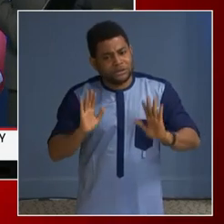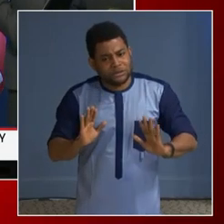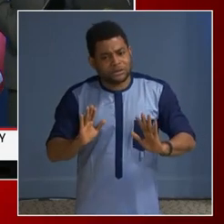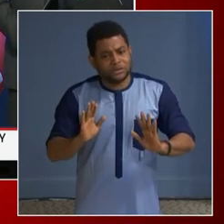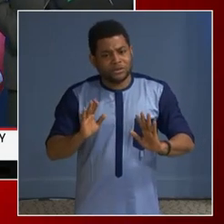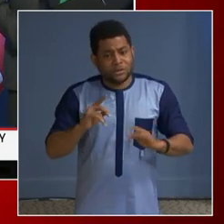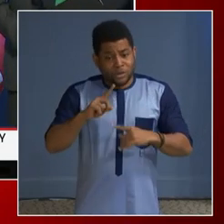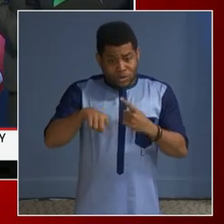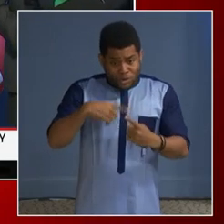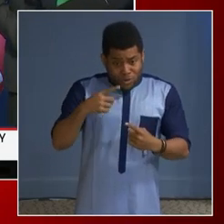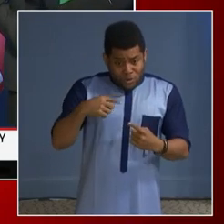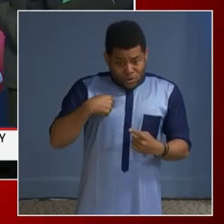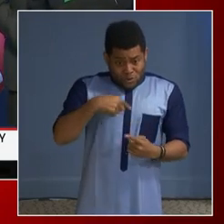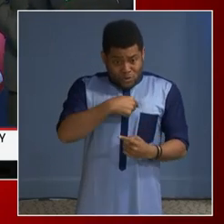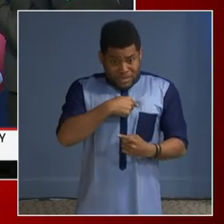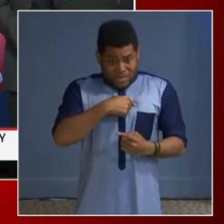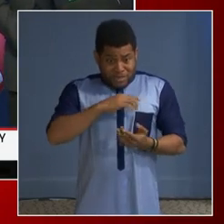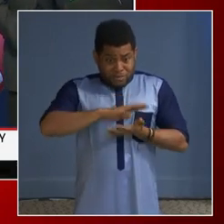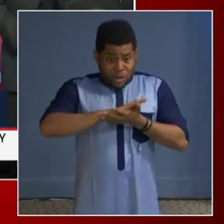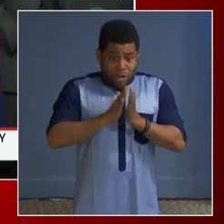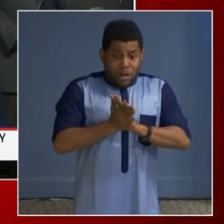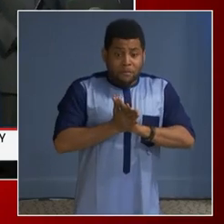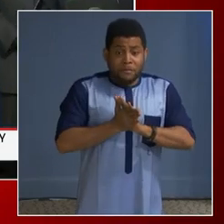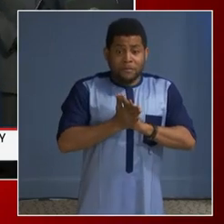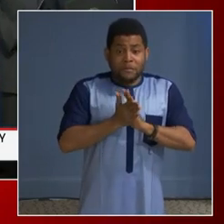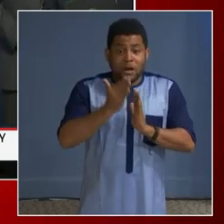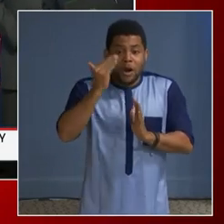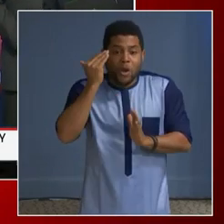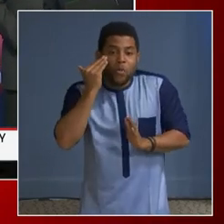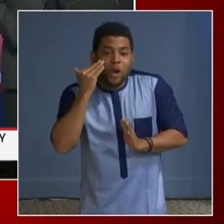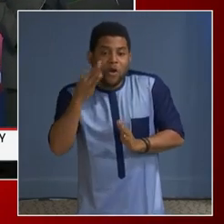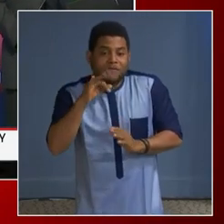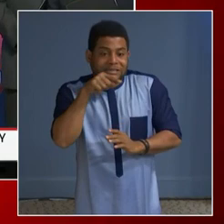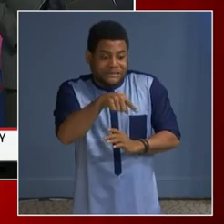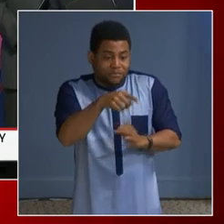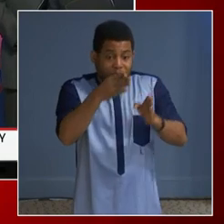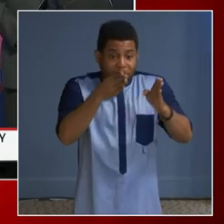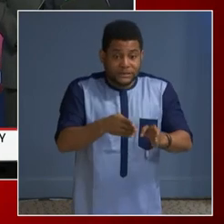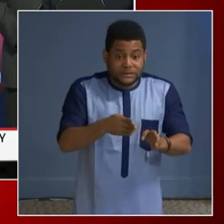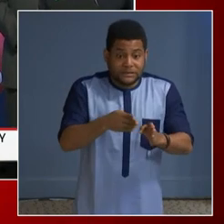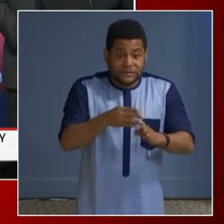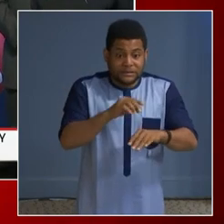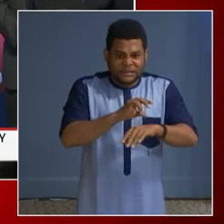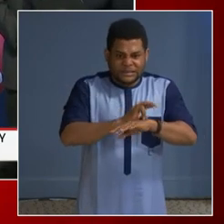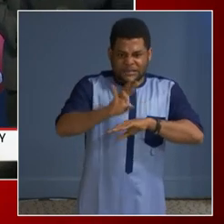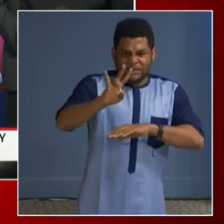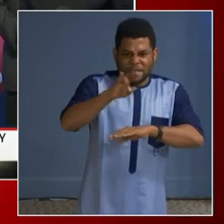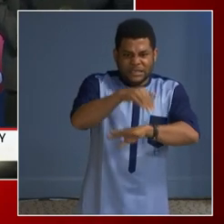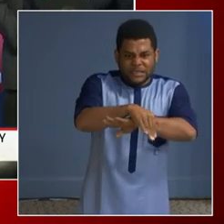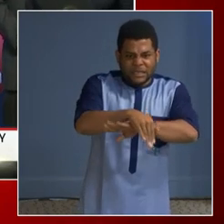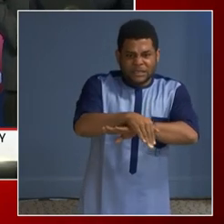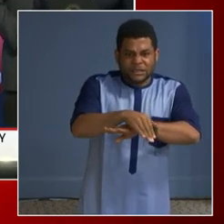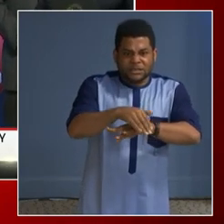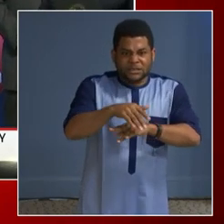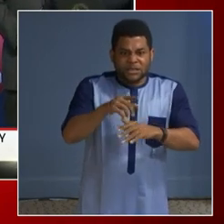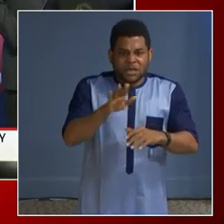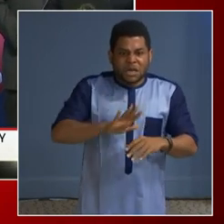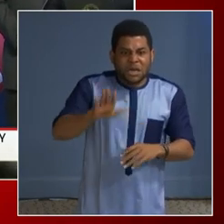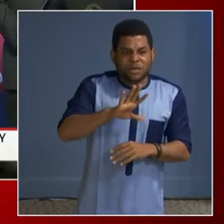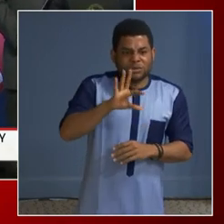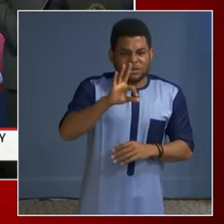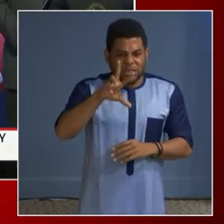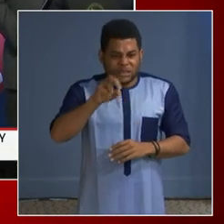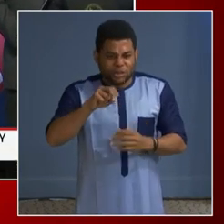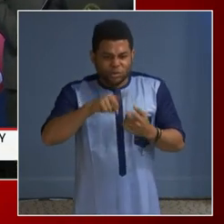victim at 6 o'clock on Saturday night. We have a press conference and put out media at about 9:30, 10 o'clock Saturday